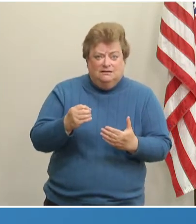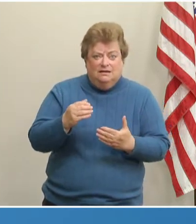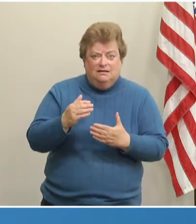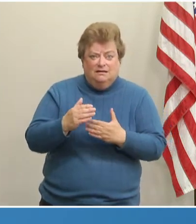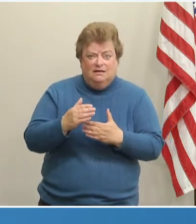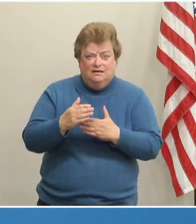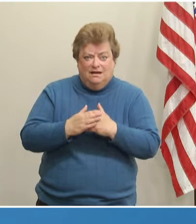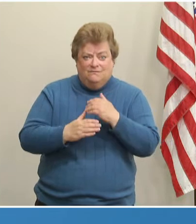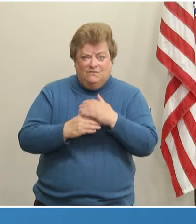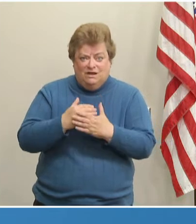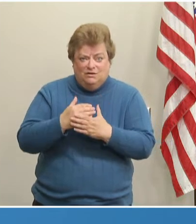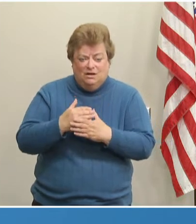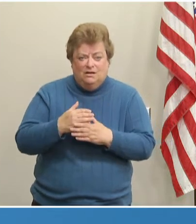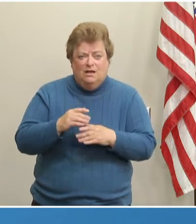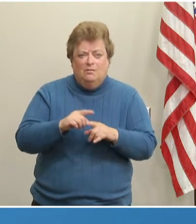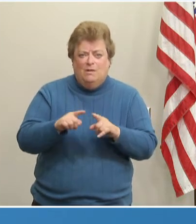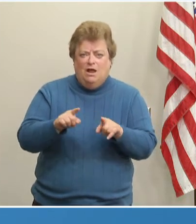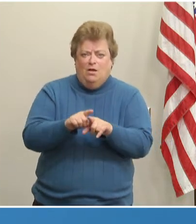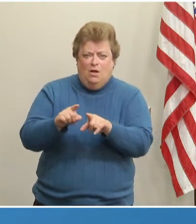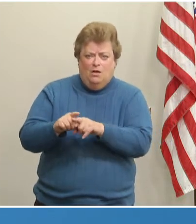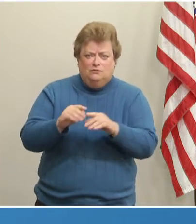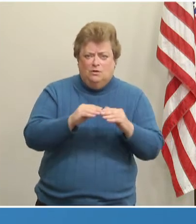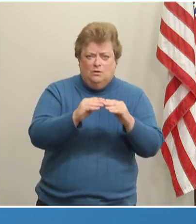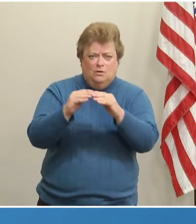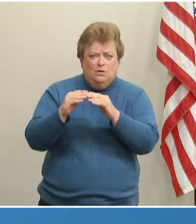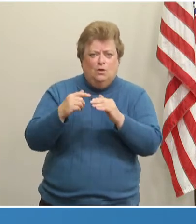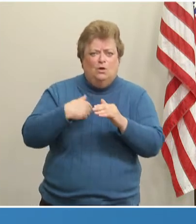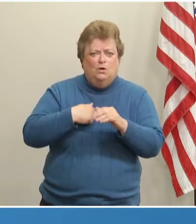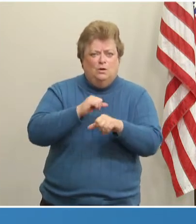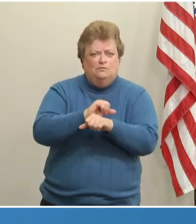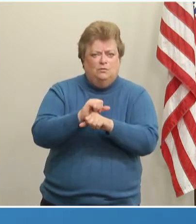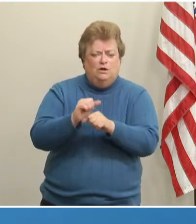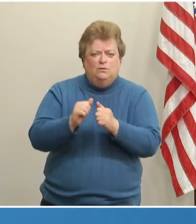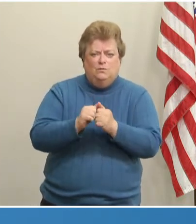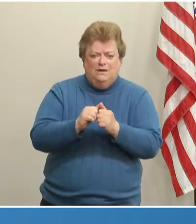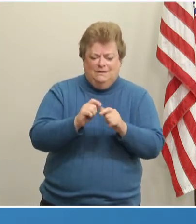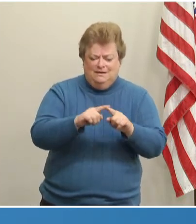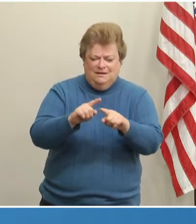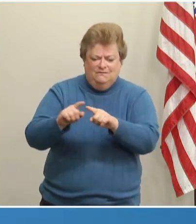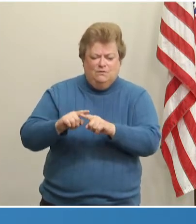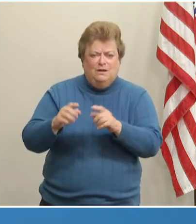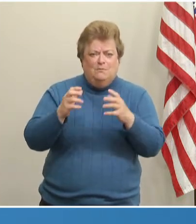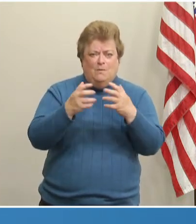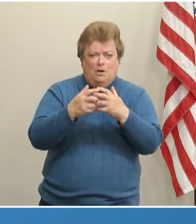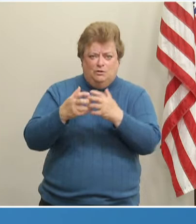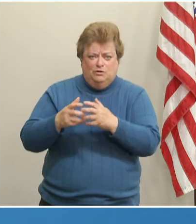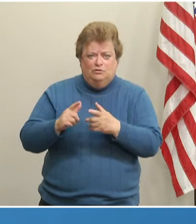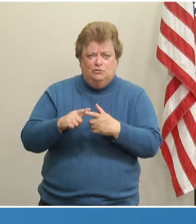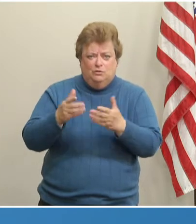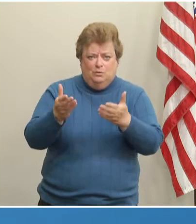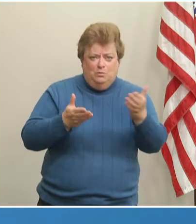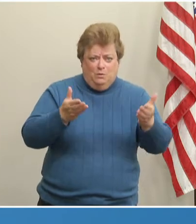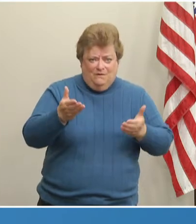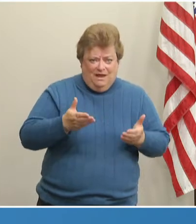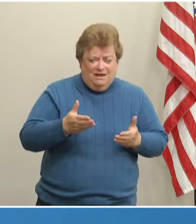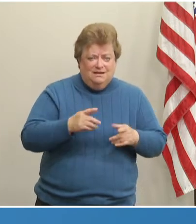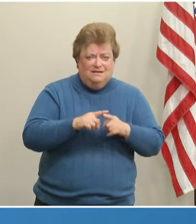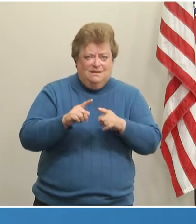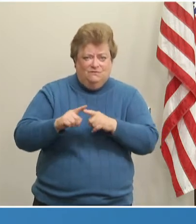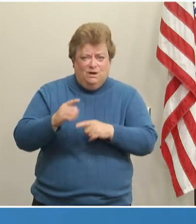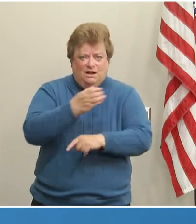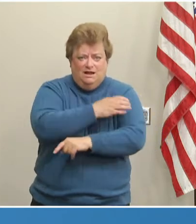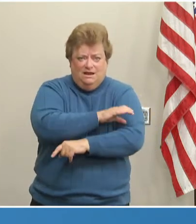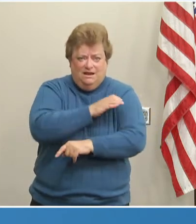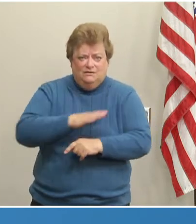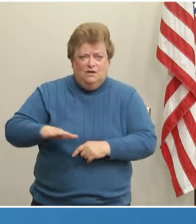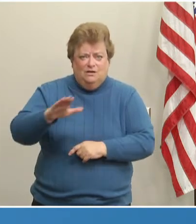equitable, our health team works with a variety of partners to bring vaccination clinics to the community. In recent weeks, they've partnered